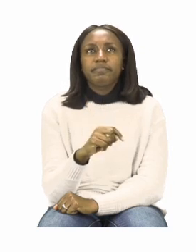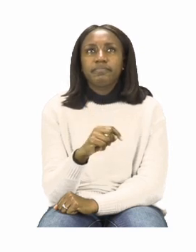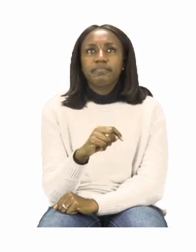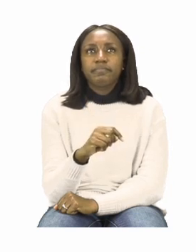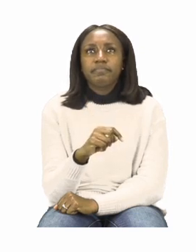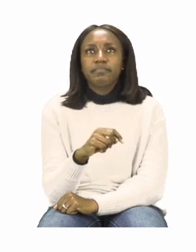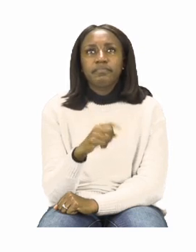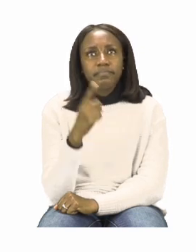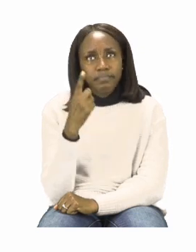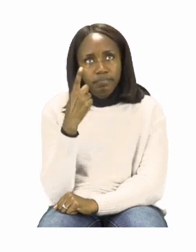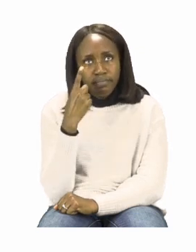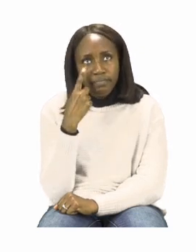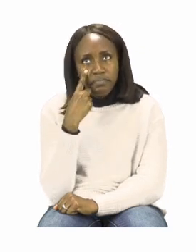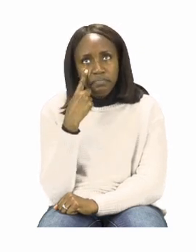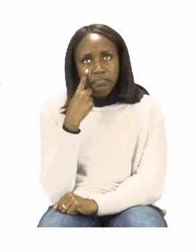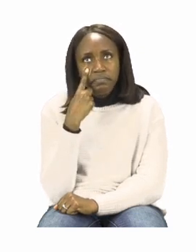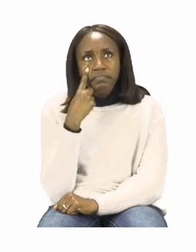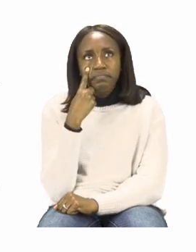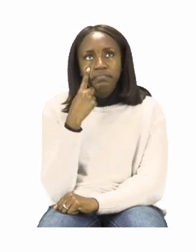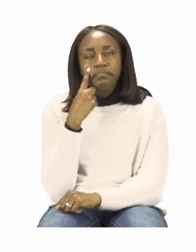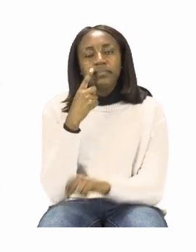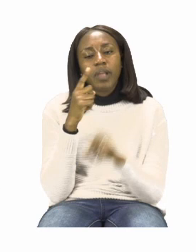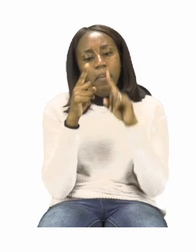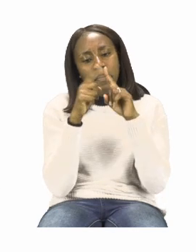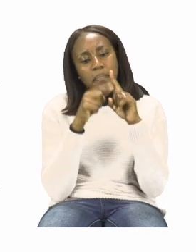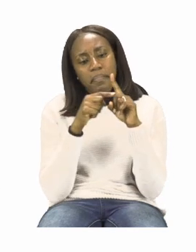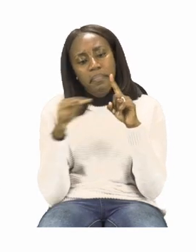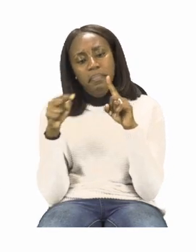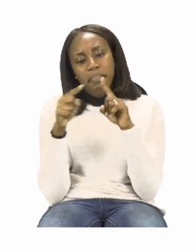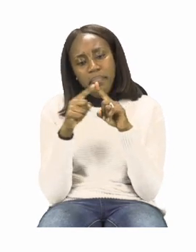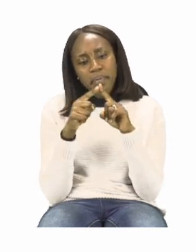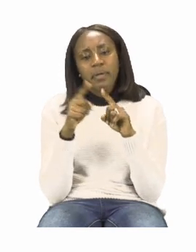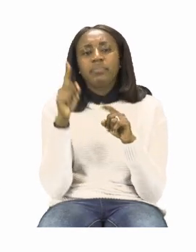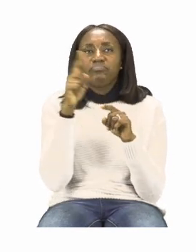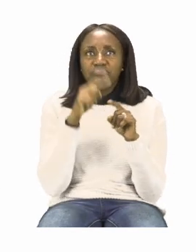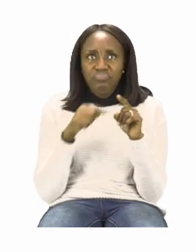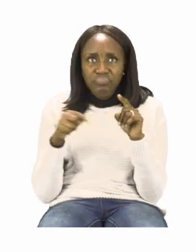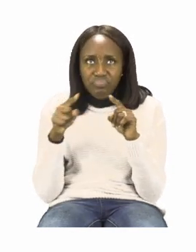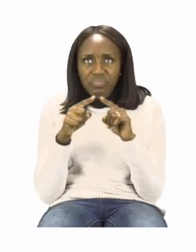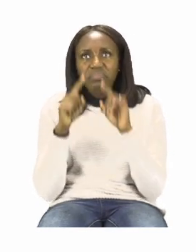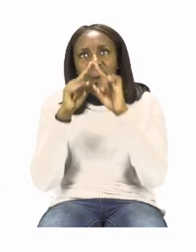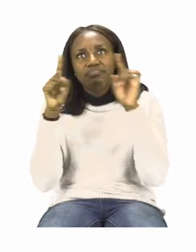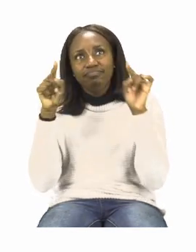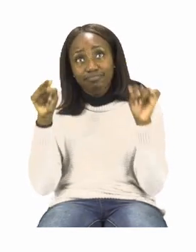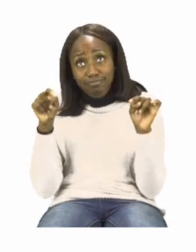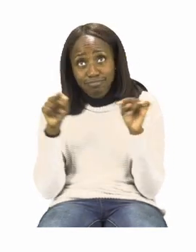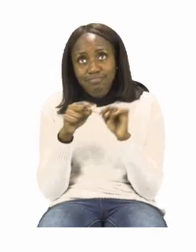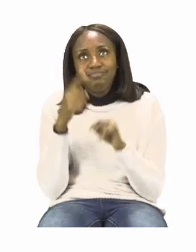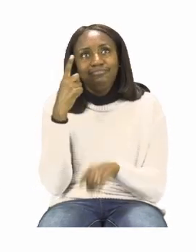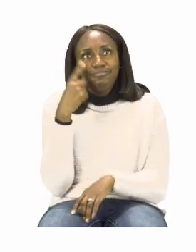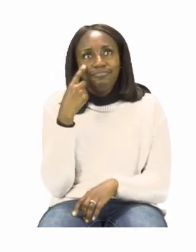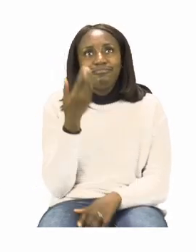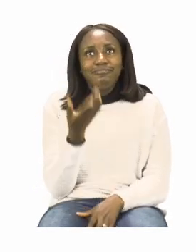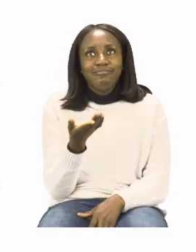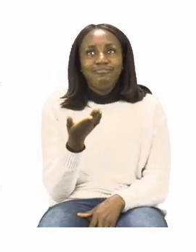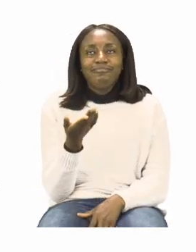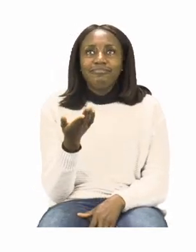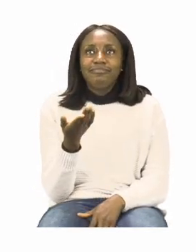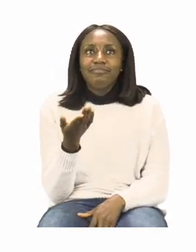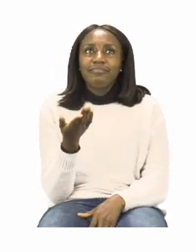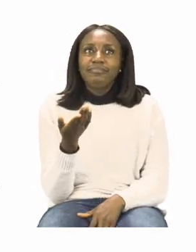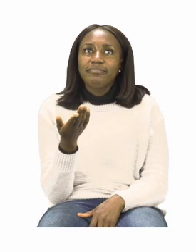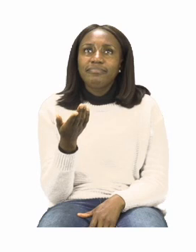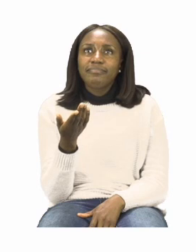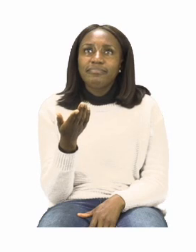We see shapes. Good job, everyone. On page 26, boys and girls,